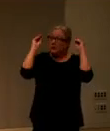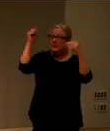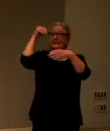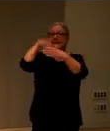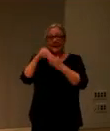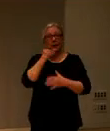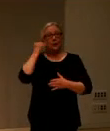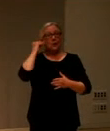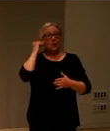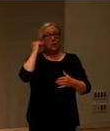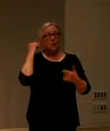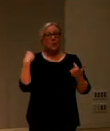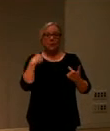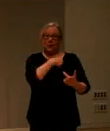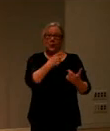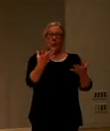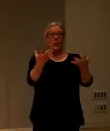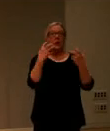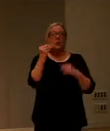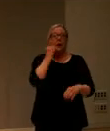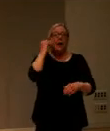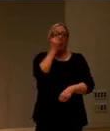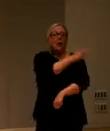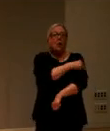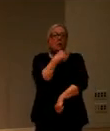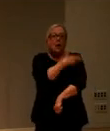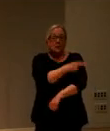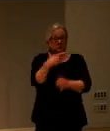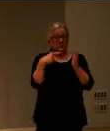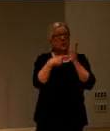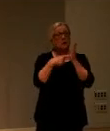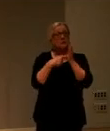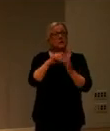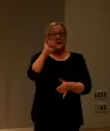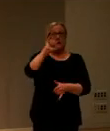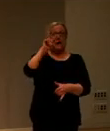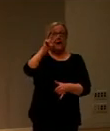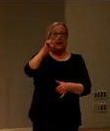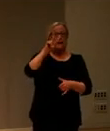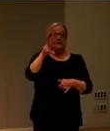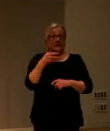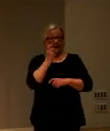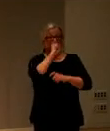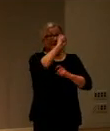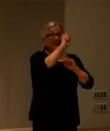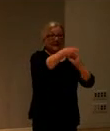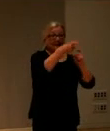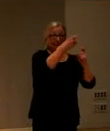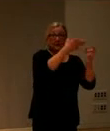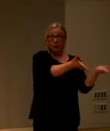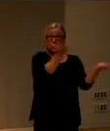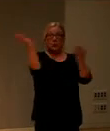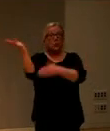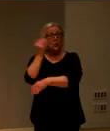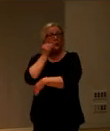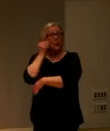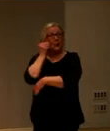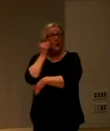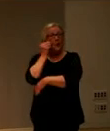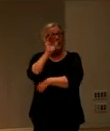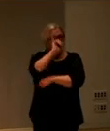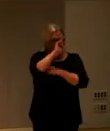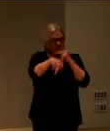can do home hospital. So we can send you home with an IV and a nurse or a team can show up at your house. How can we leverage this type of